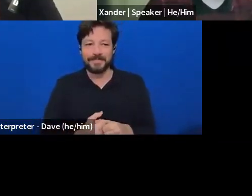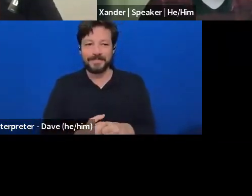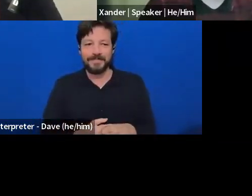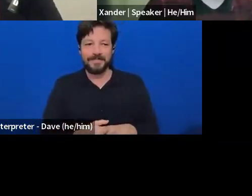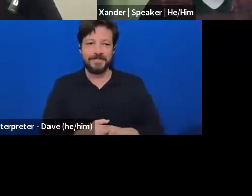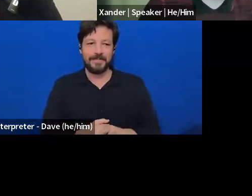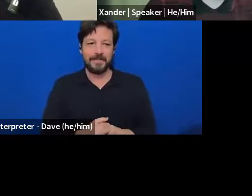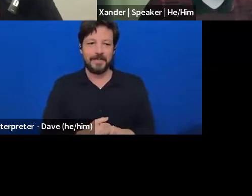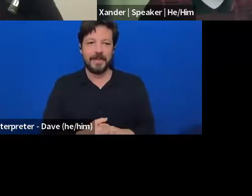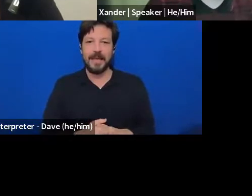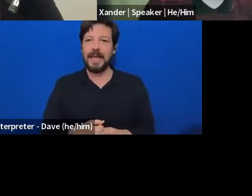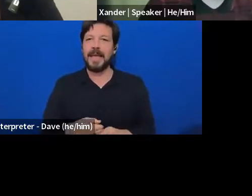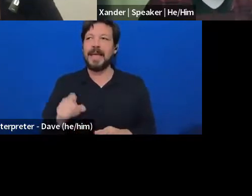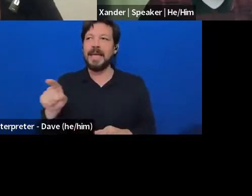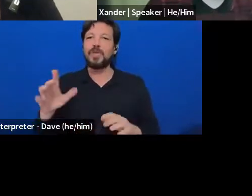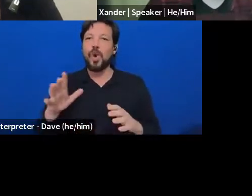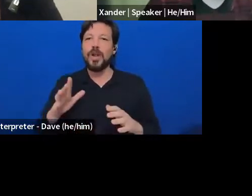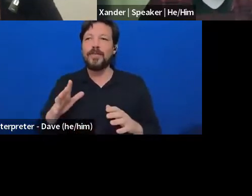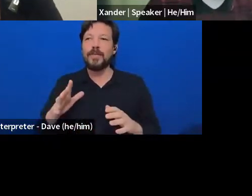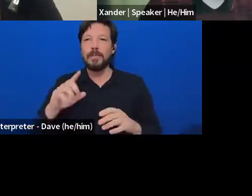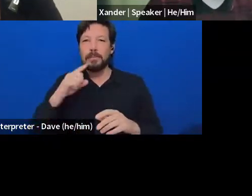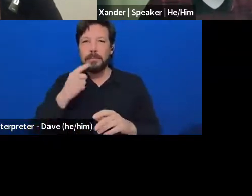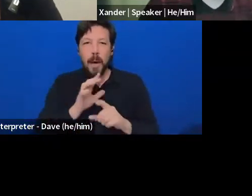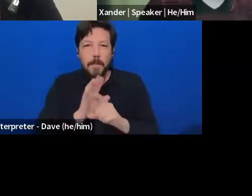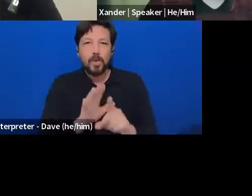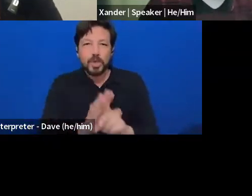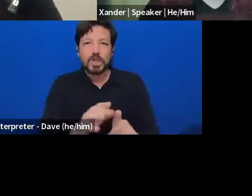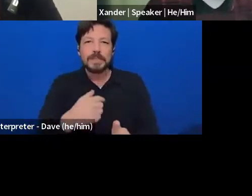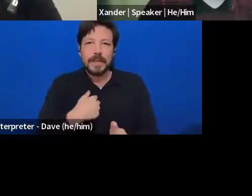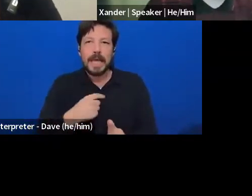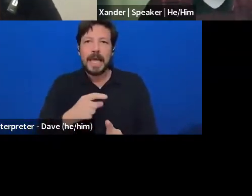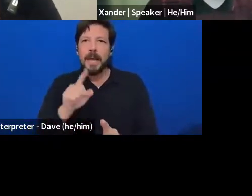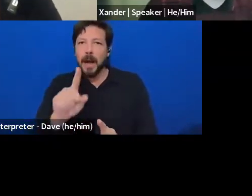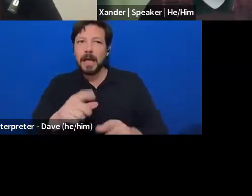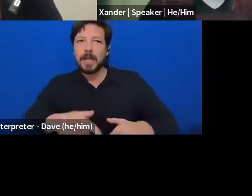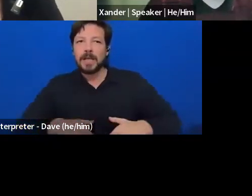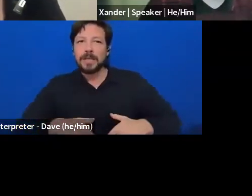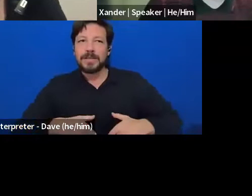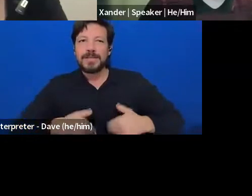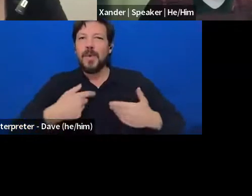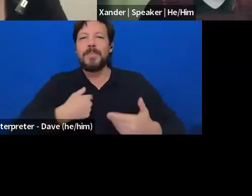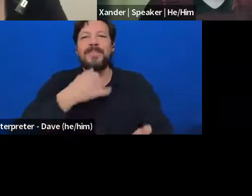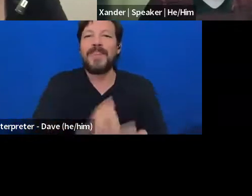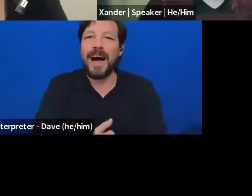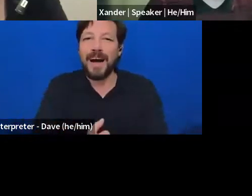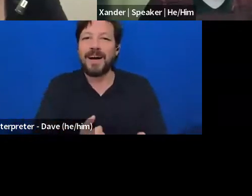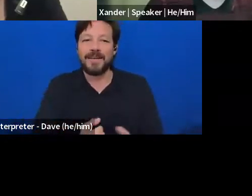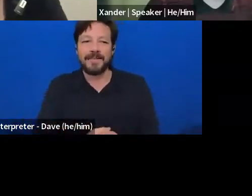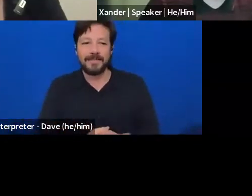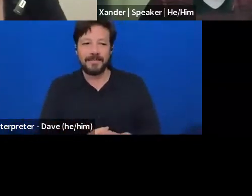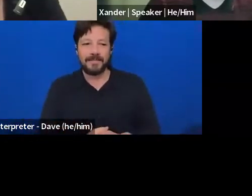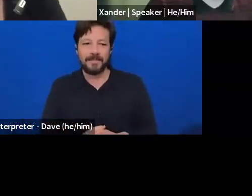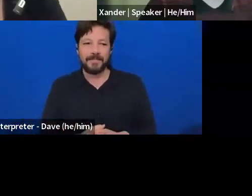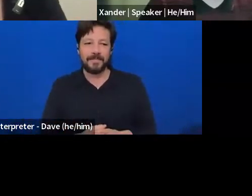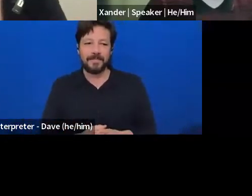of him wanting to push me and wanting me to succeed, but at the same time not having those same